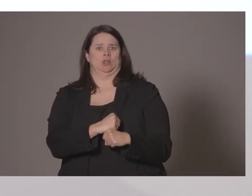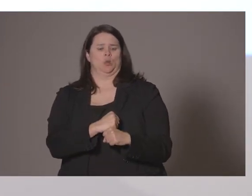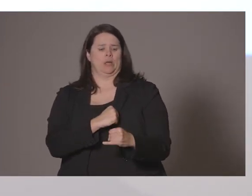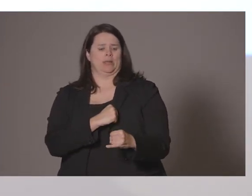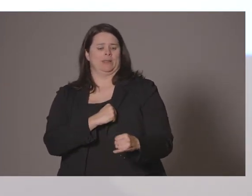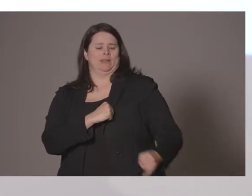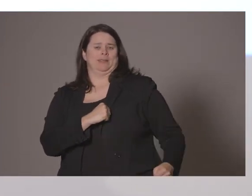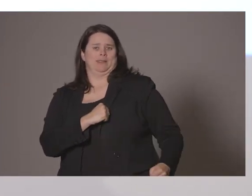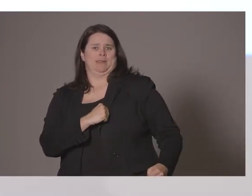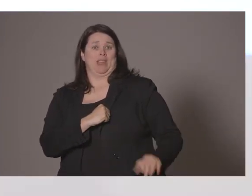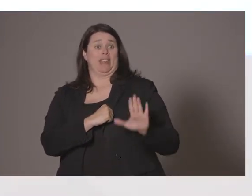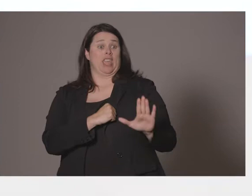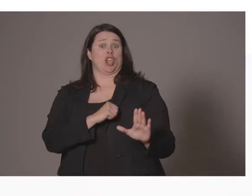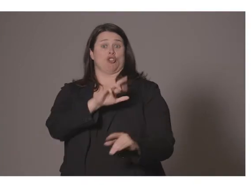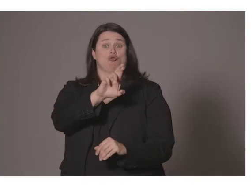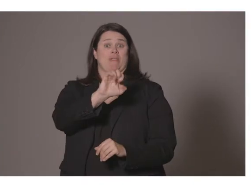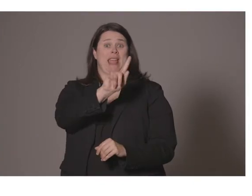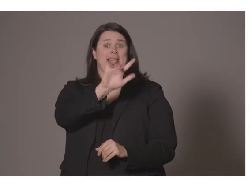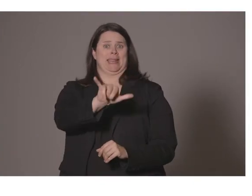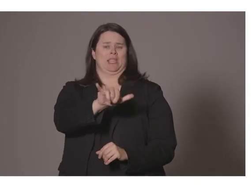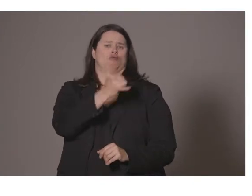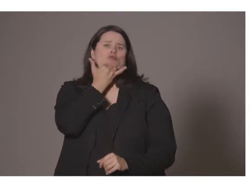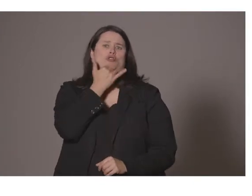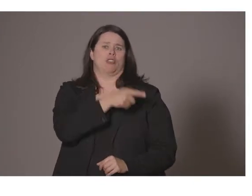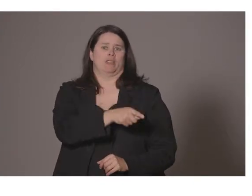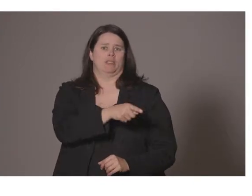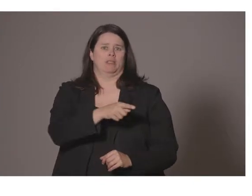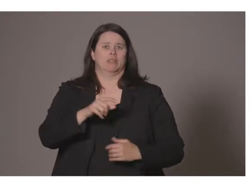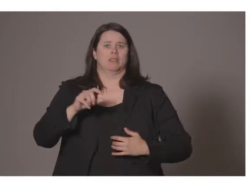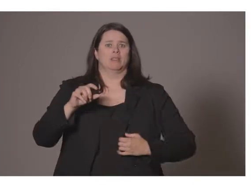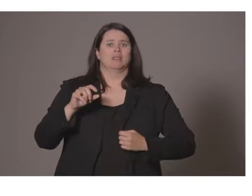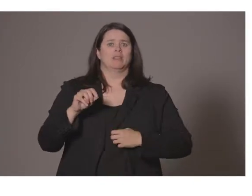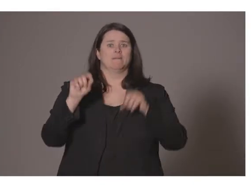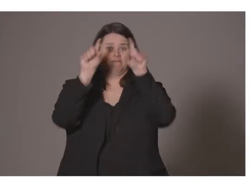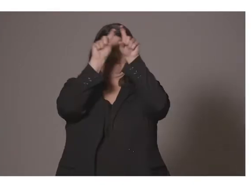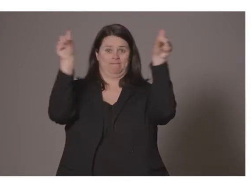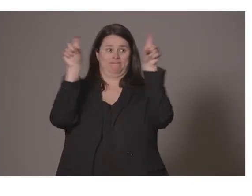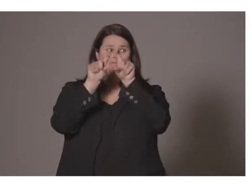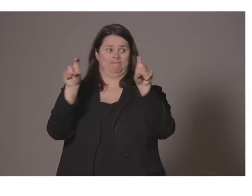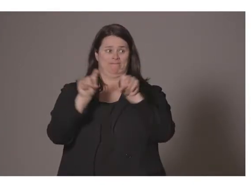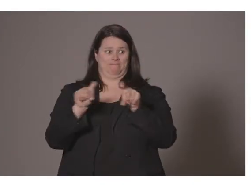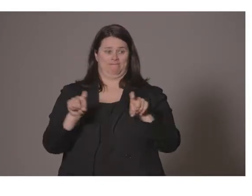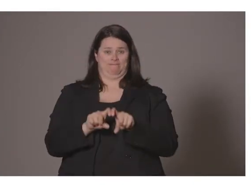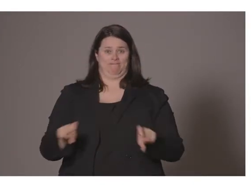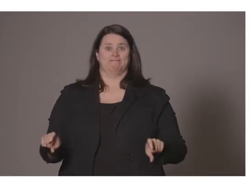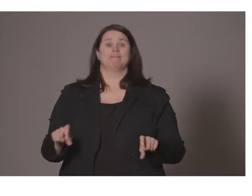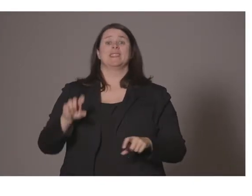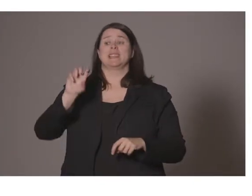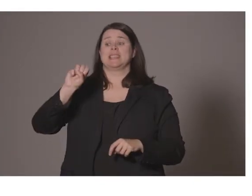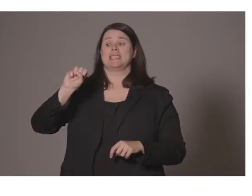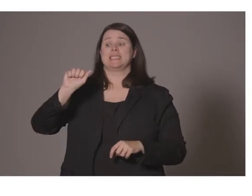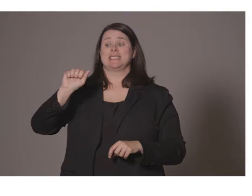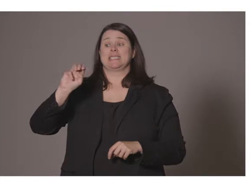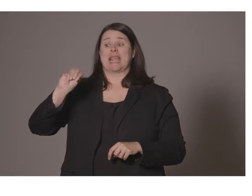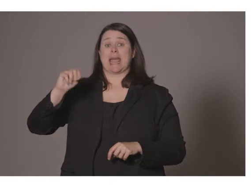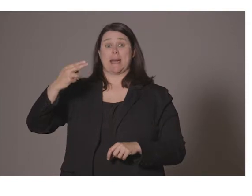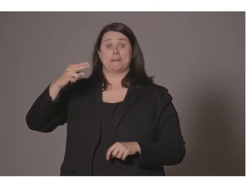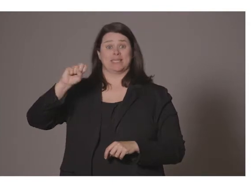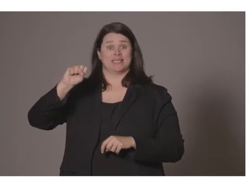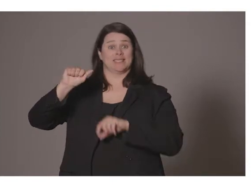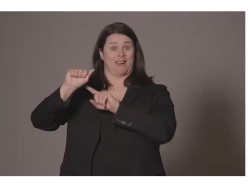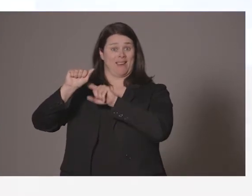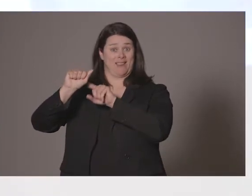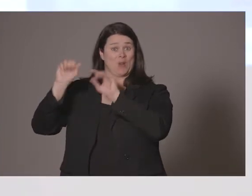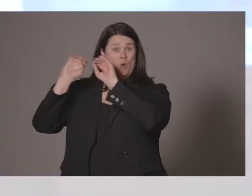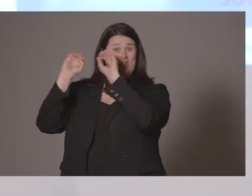else's perceived reality. This is from SAMHSA. SAMHSA really outlines trauma in 3 layers, that